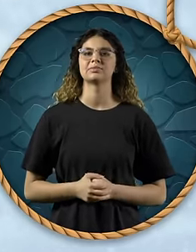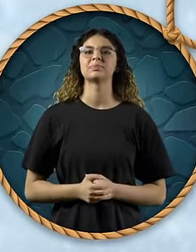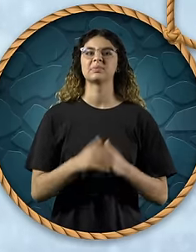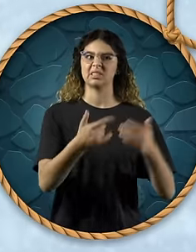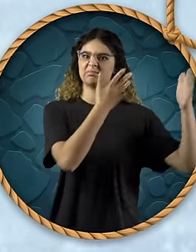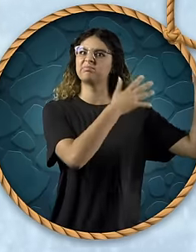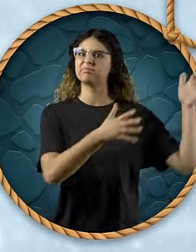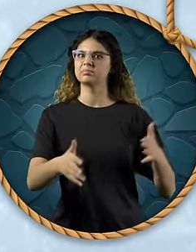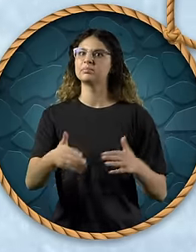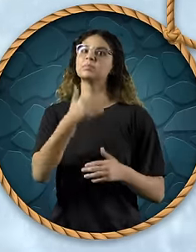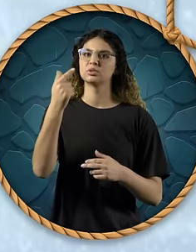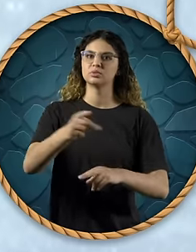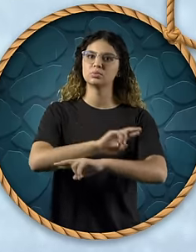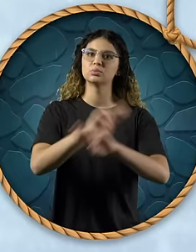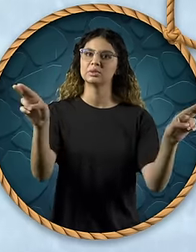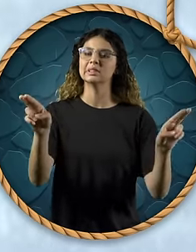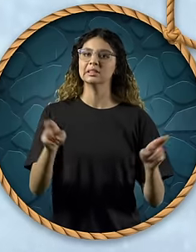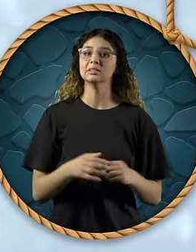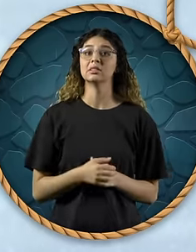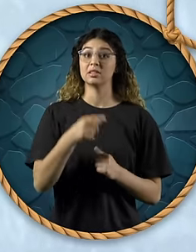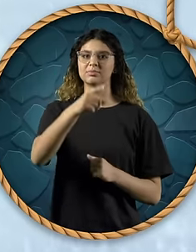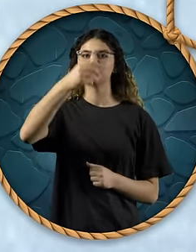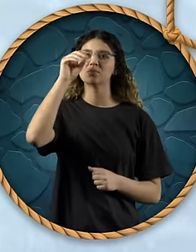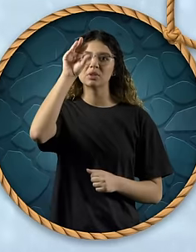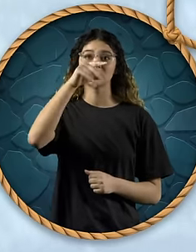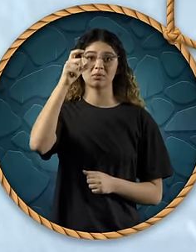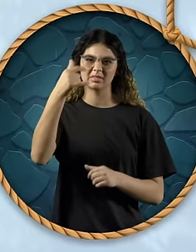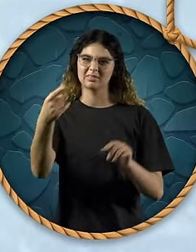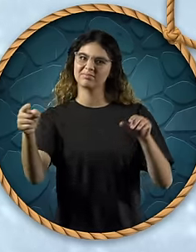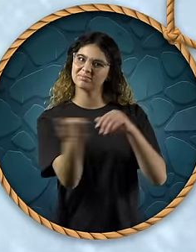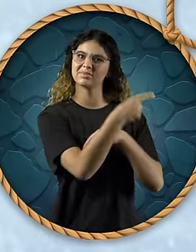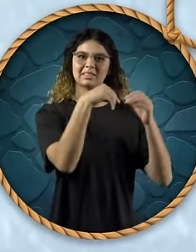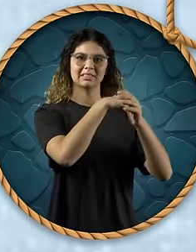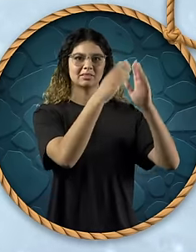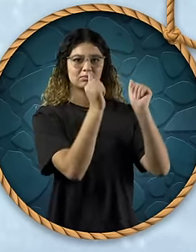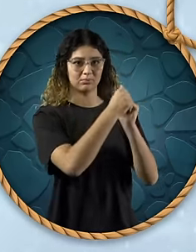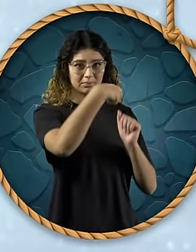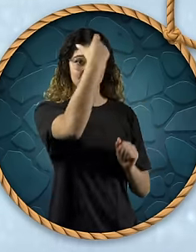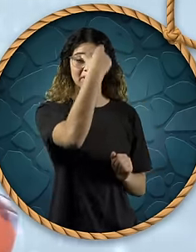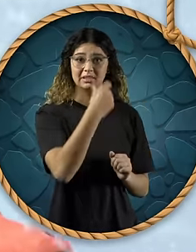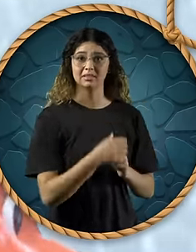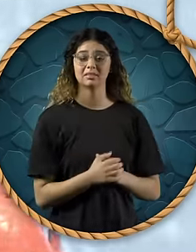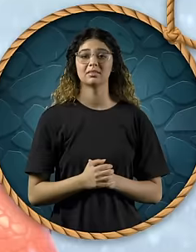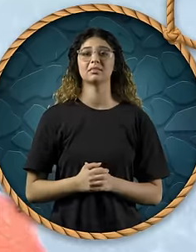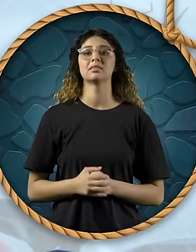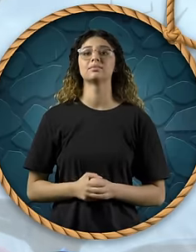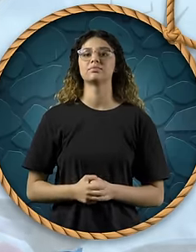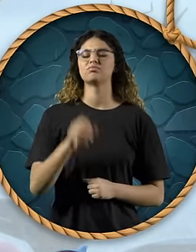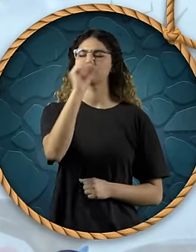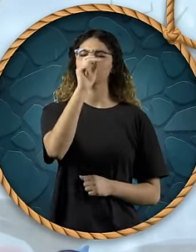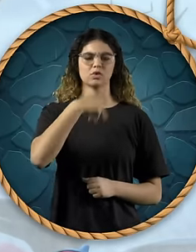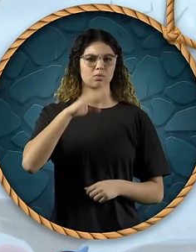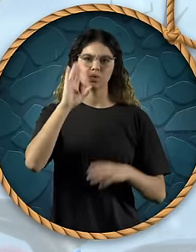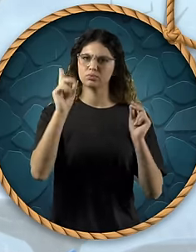The storm is on its way, ranchers. Y'all should make sure Brighty and Luna are tucked inside the barn with the other parasaurs. We're